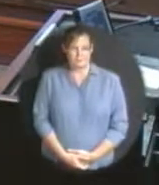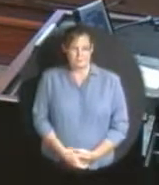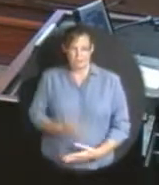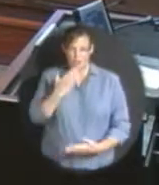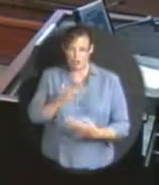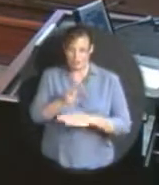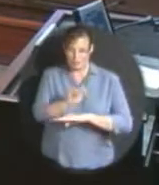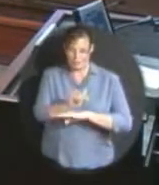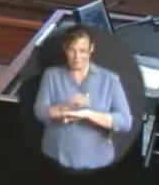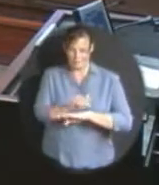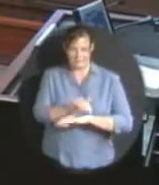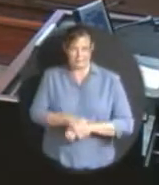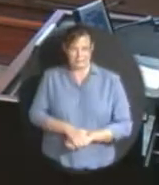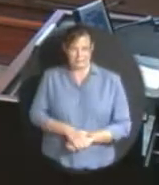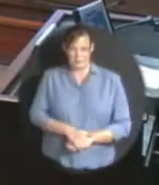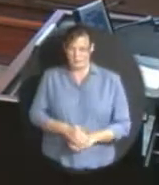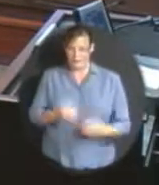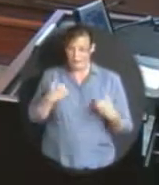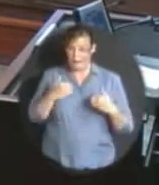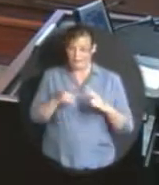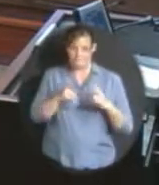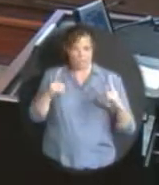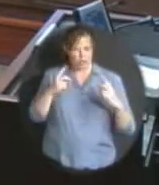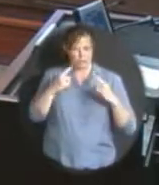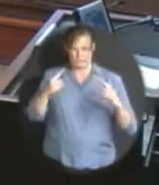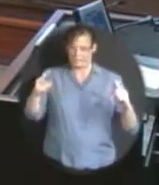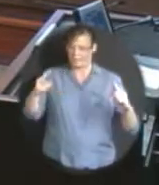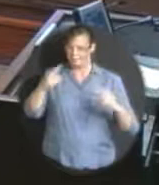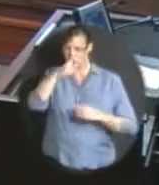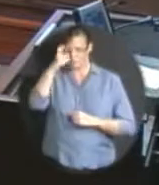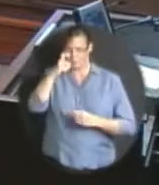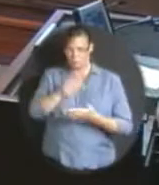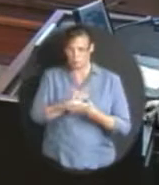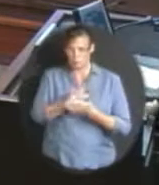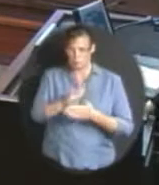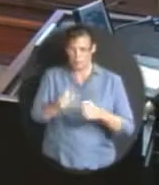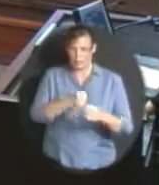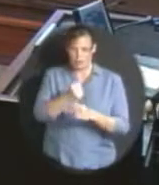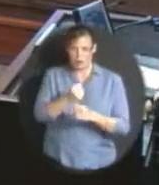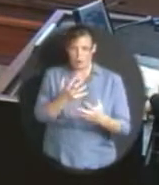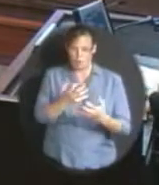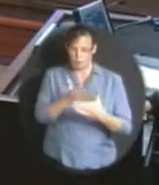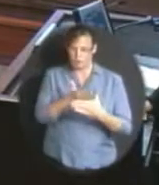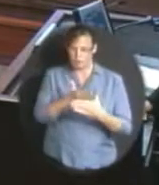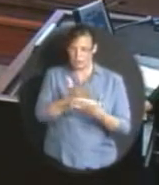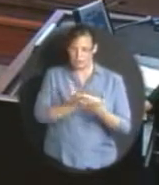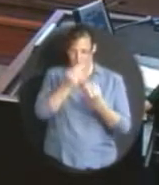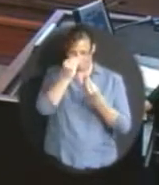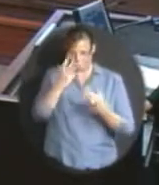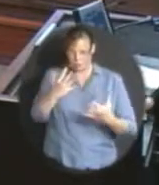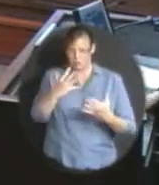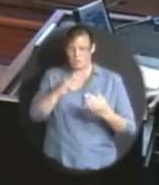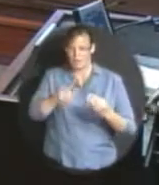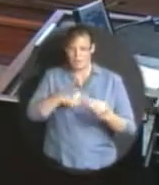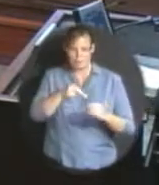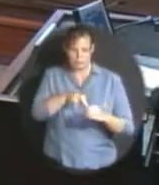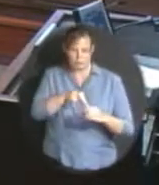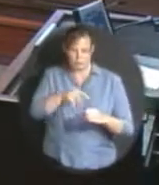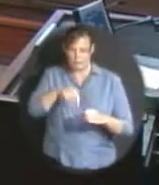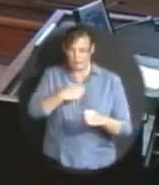Good evening. We had a very successful summer school year, and I wanted to share some information with you about participation this